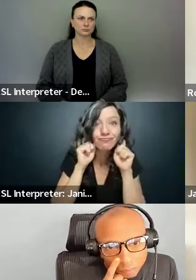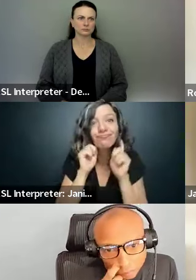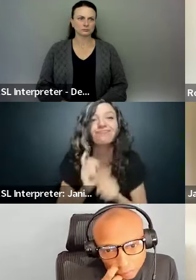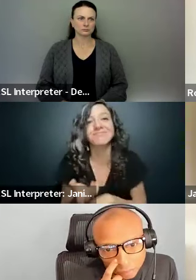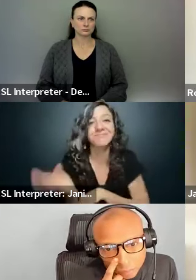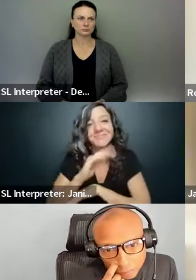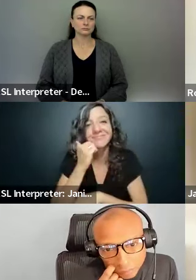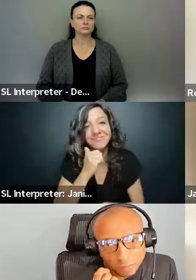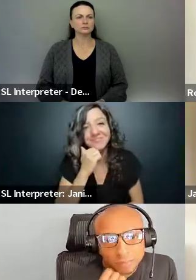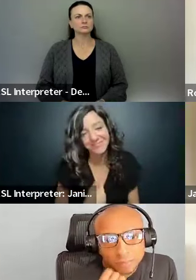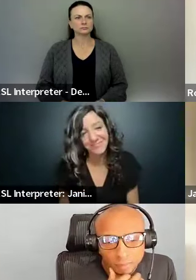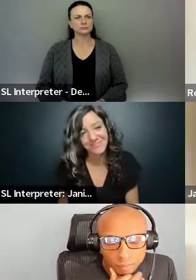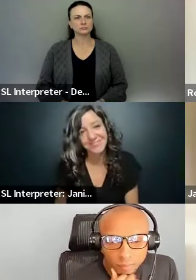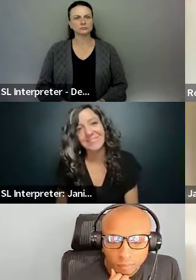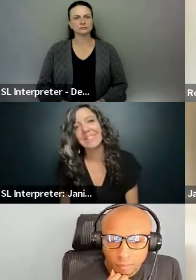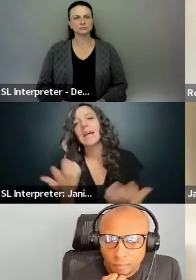So